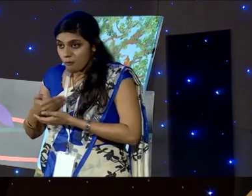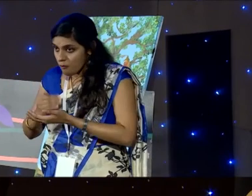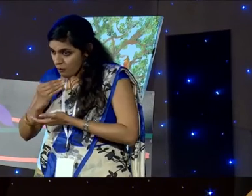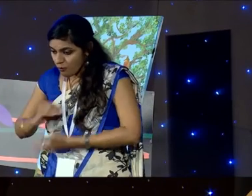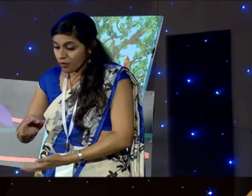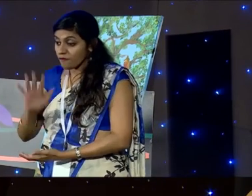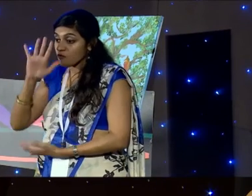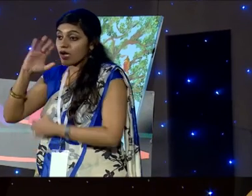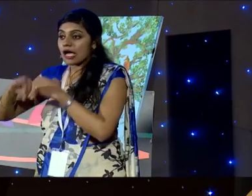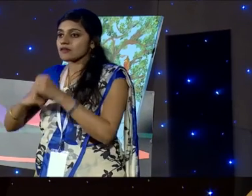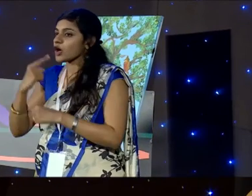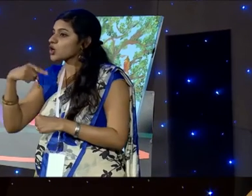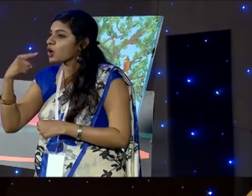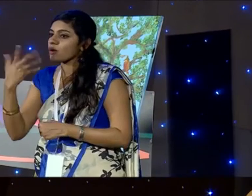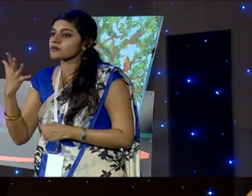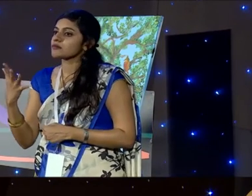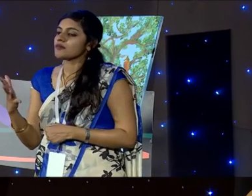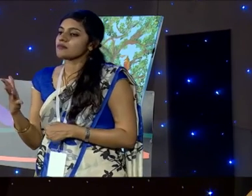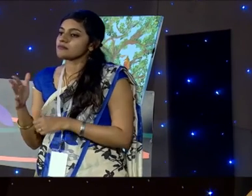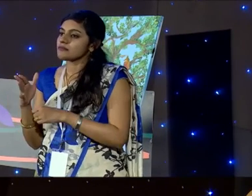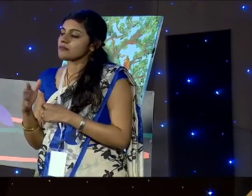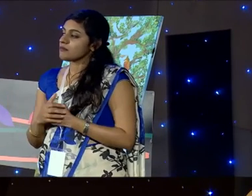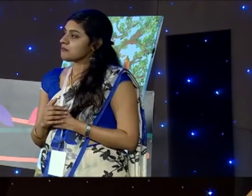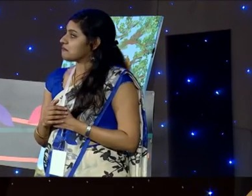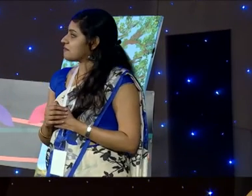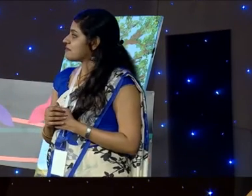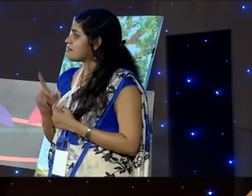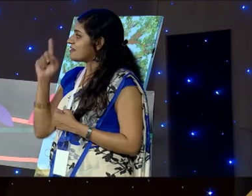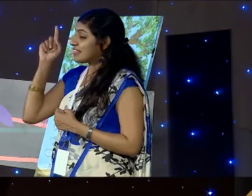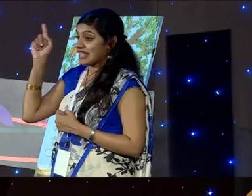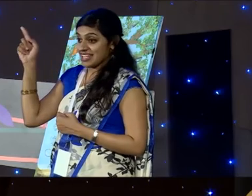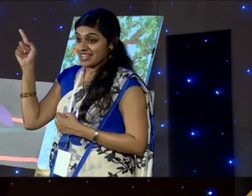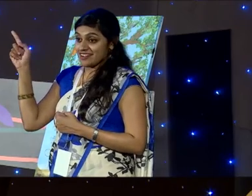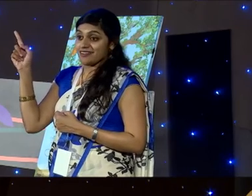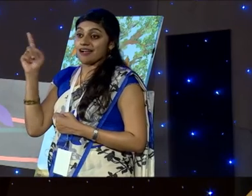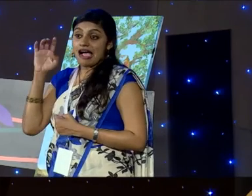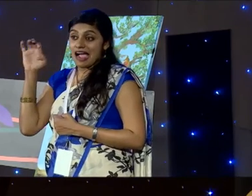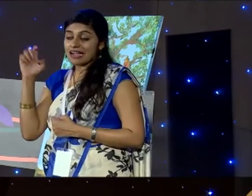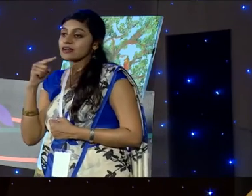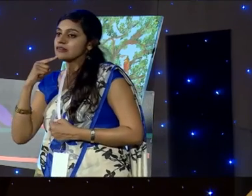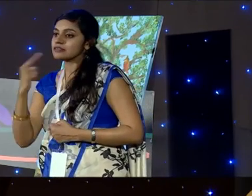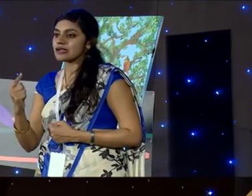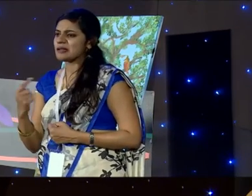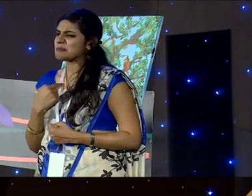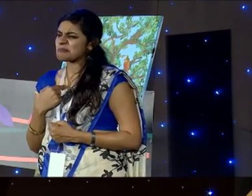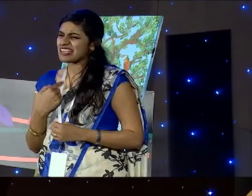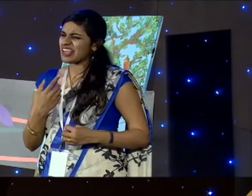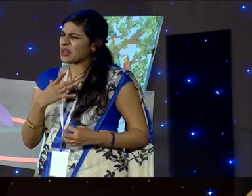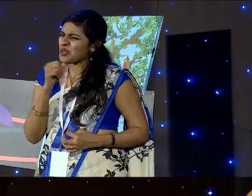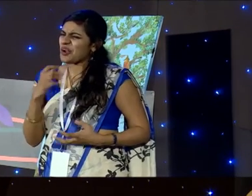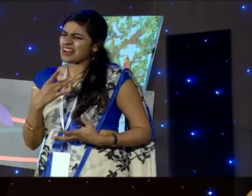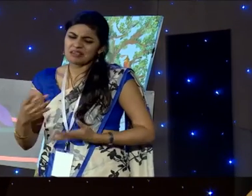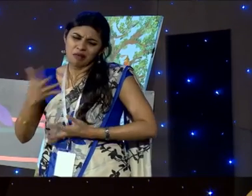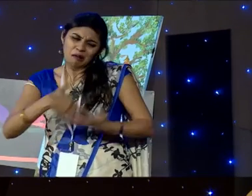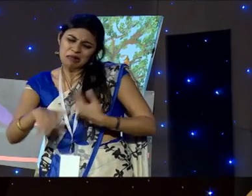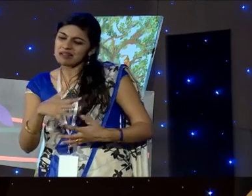understanding the world of objects. Einstein famously said, "I do not socialize, because it would distract me from my work. So